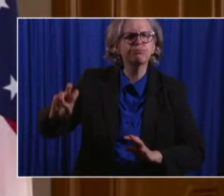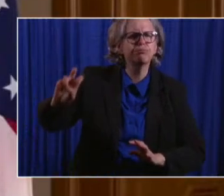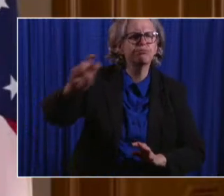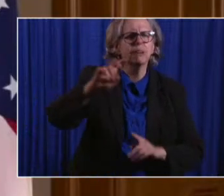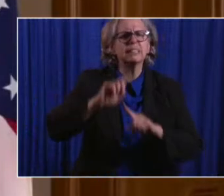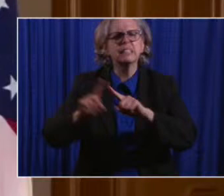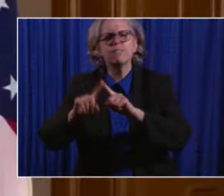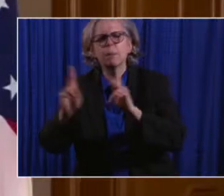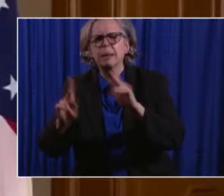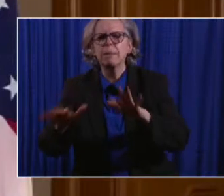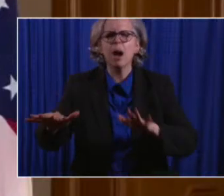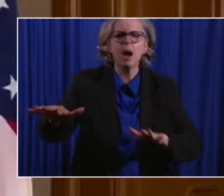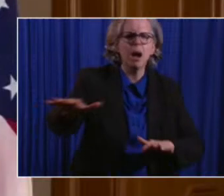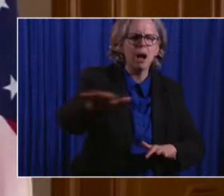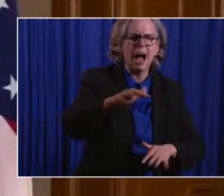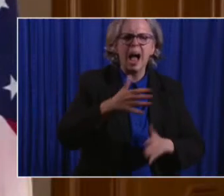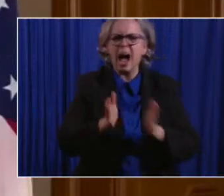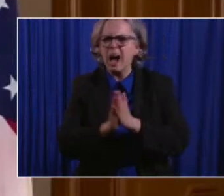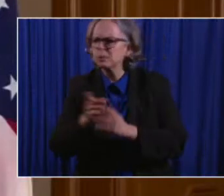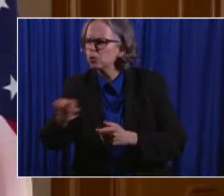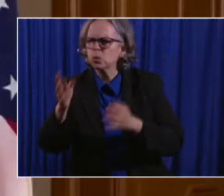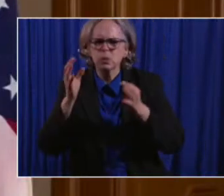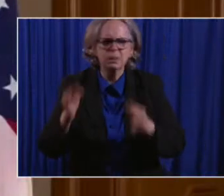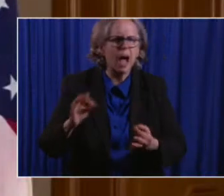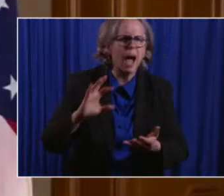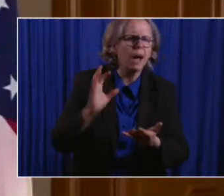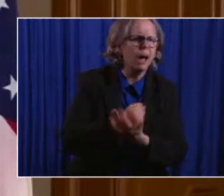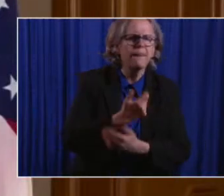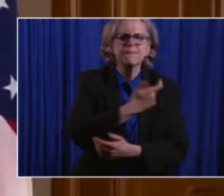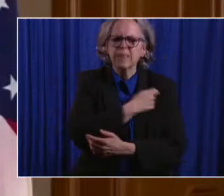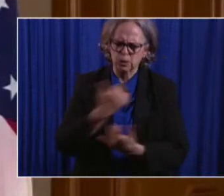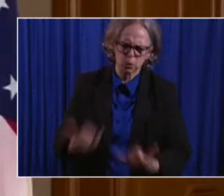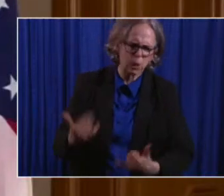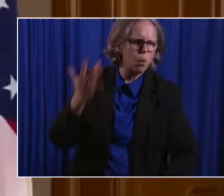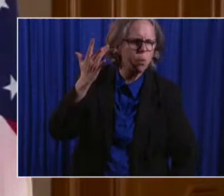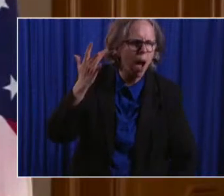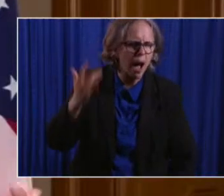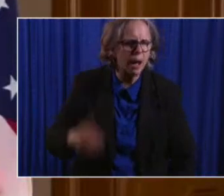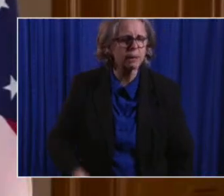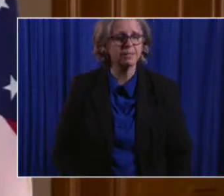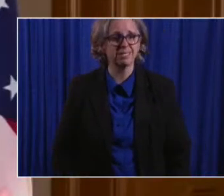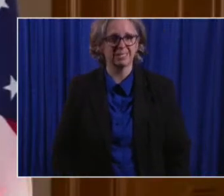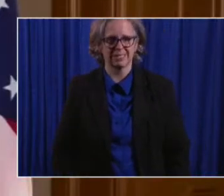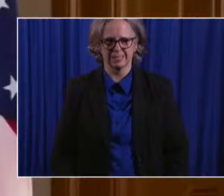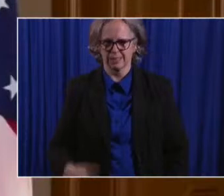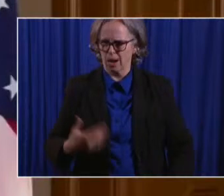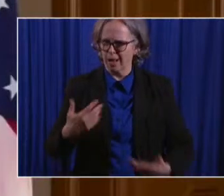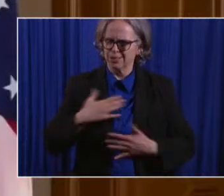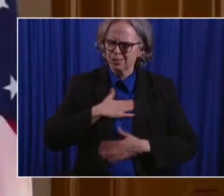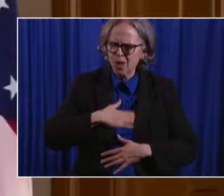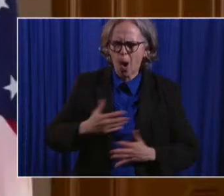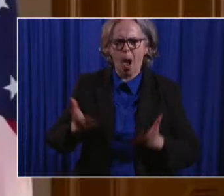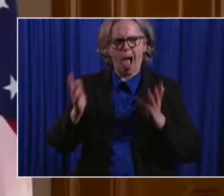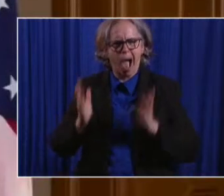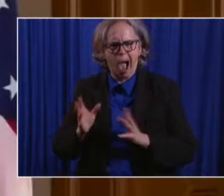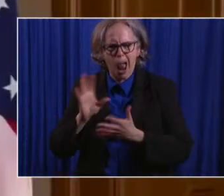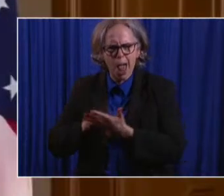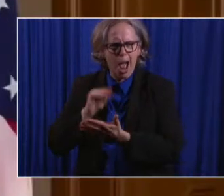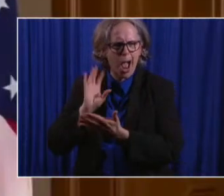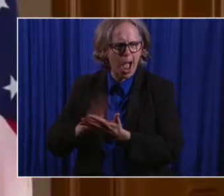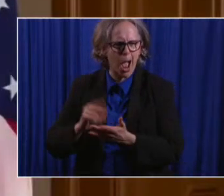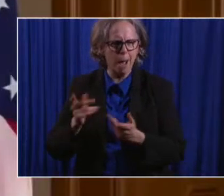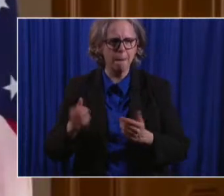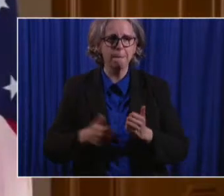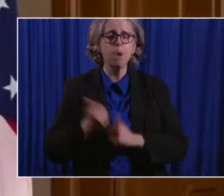why are you being vaccinated today? How come you decided to do it today? And we've had great discussions, and mostly us listening to